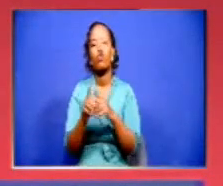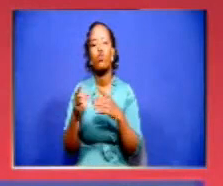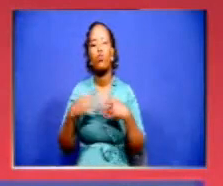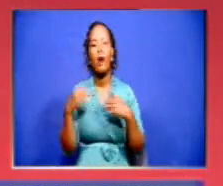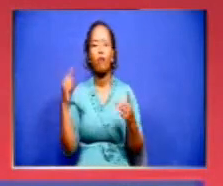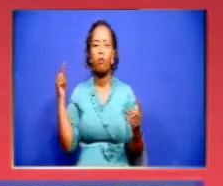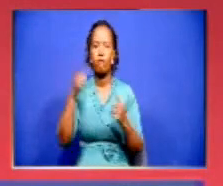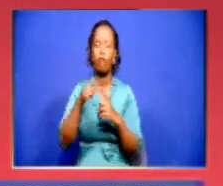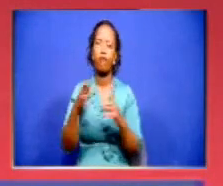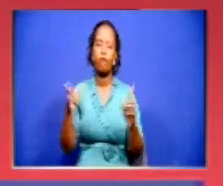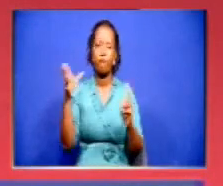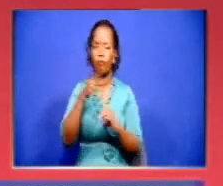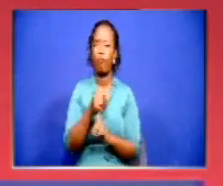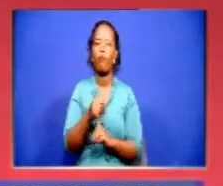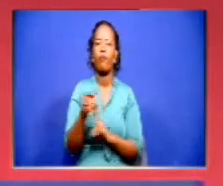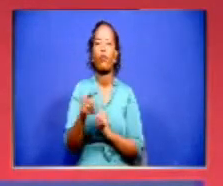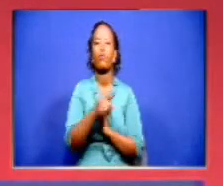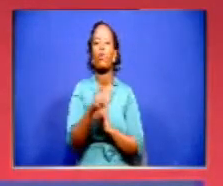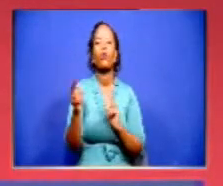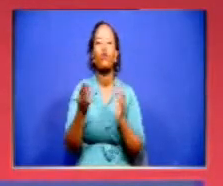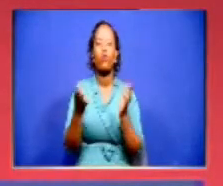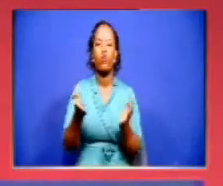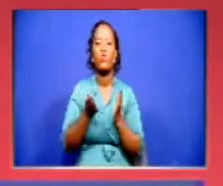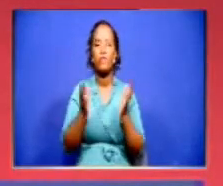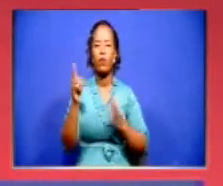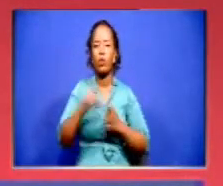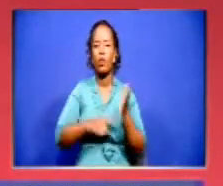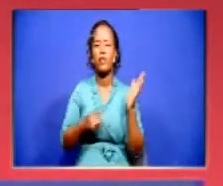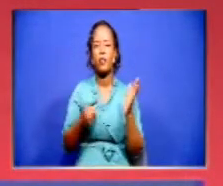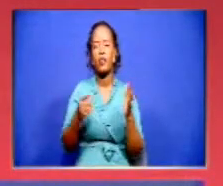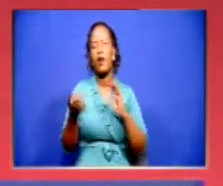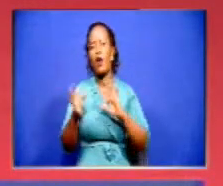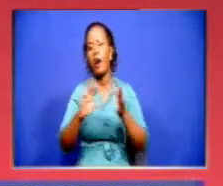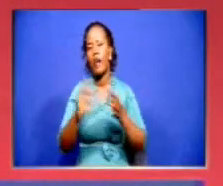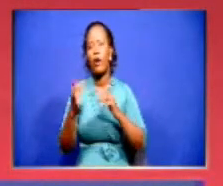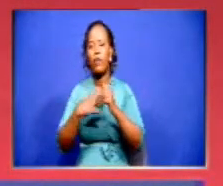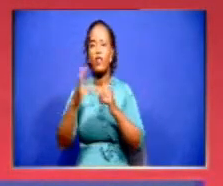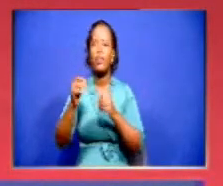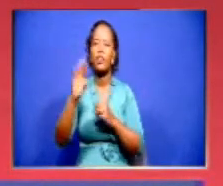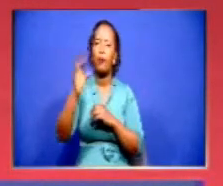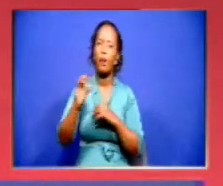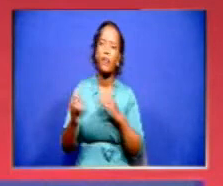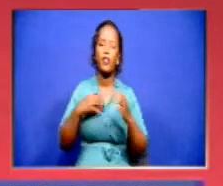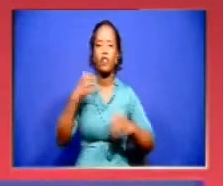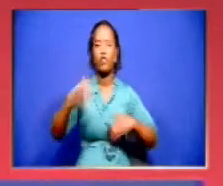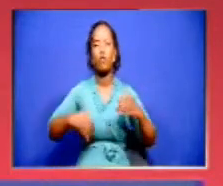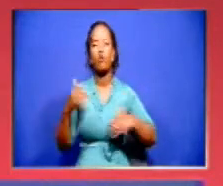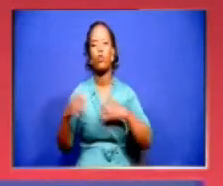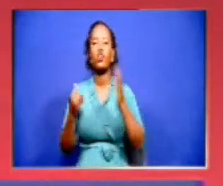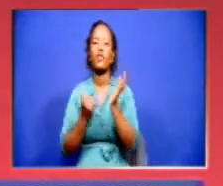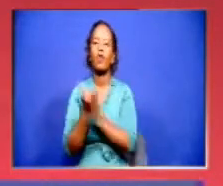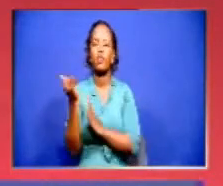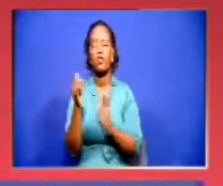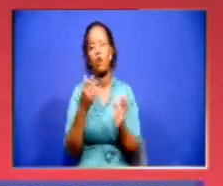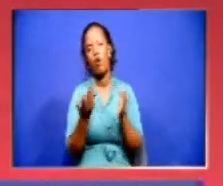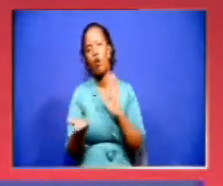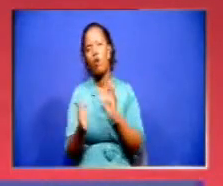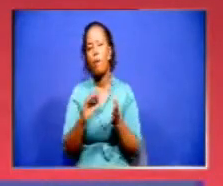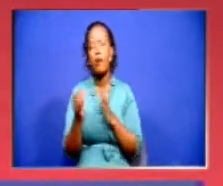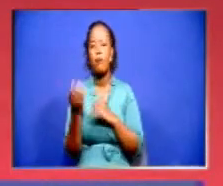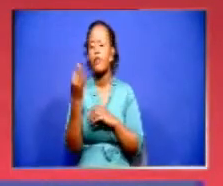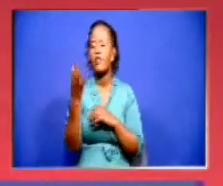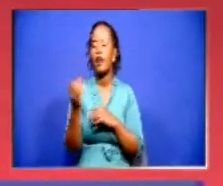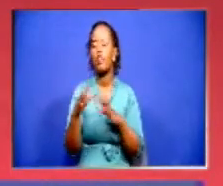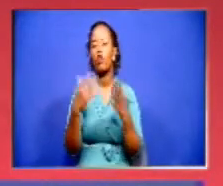goals, that you need maybe 70-80% emotional intelligence and maybe 30%-20%